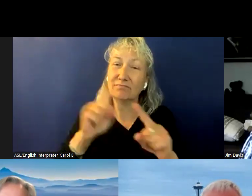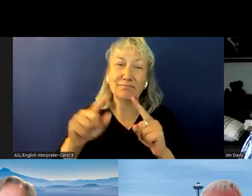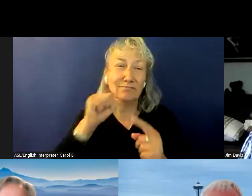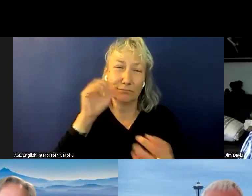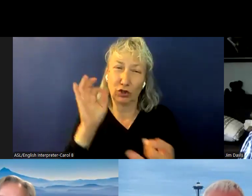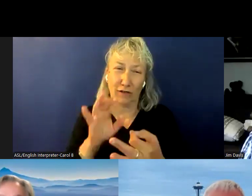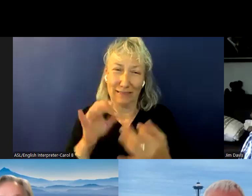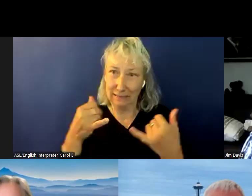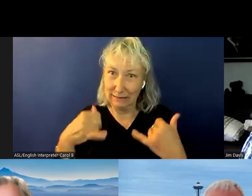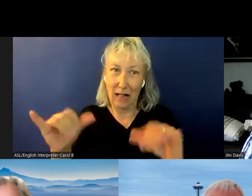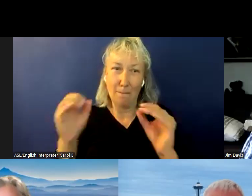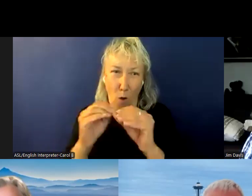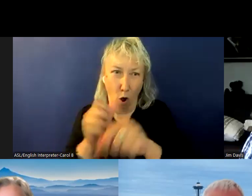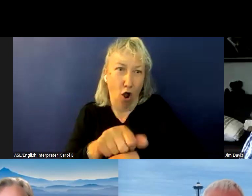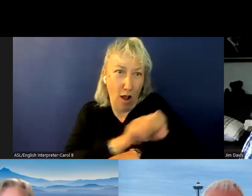towards